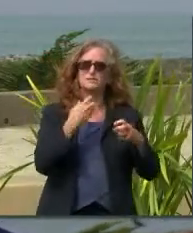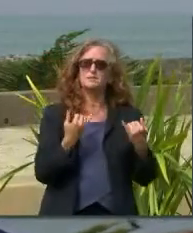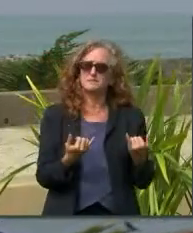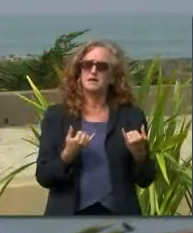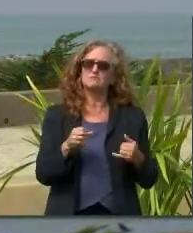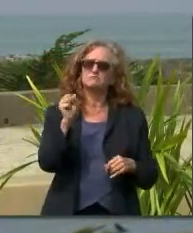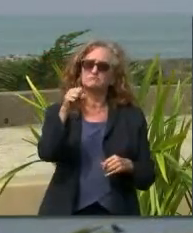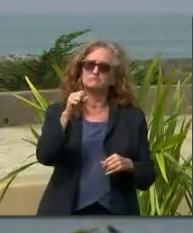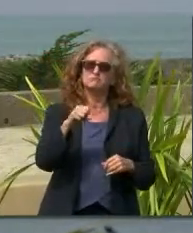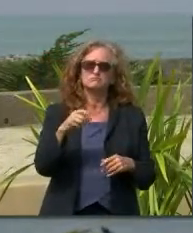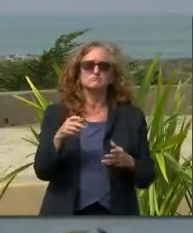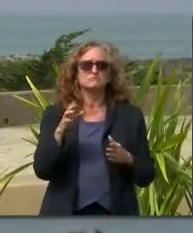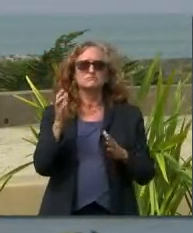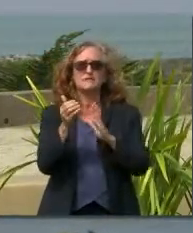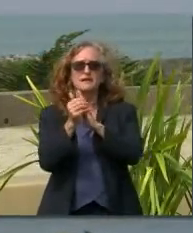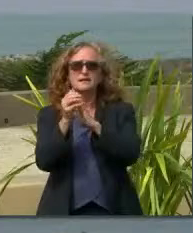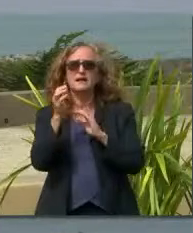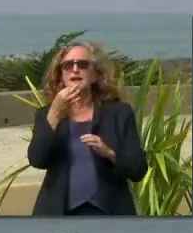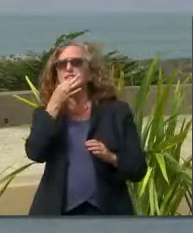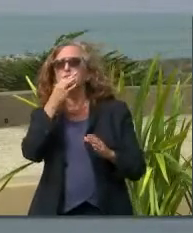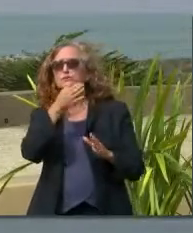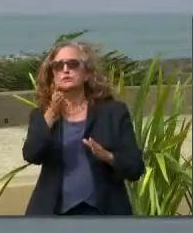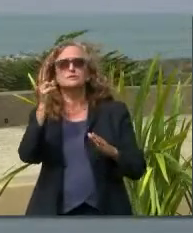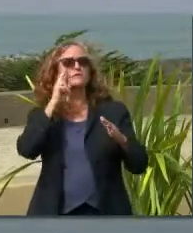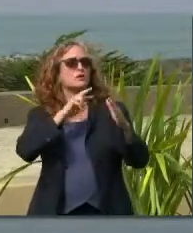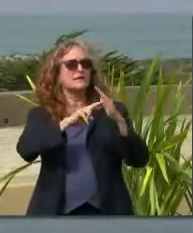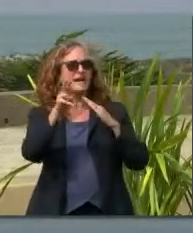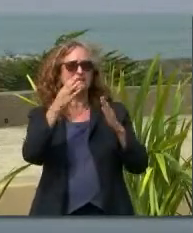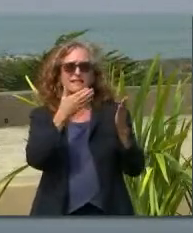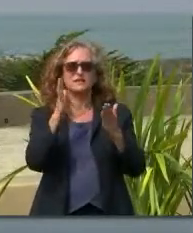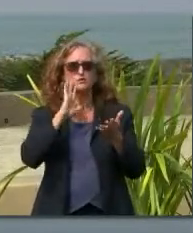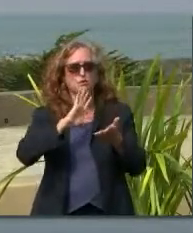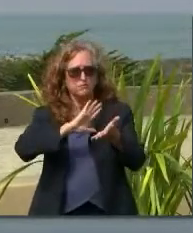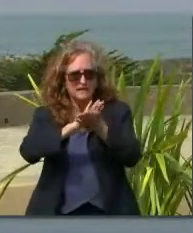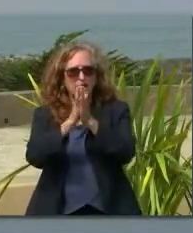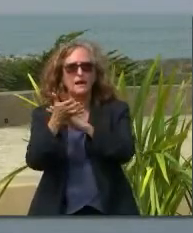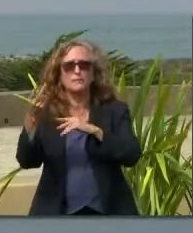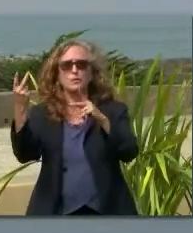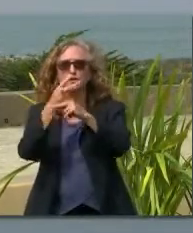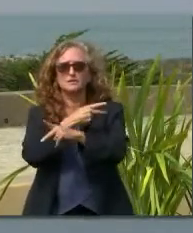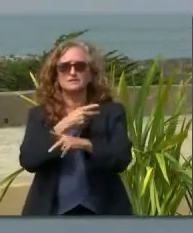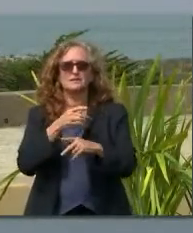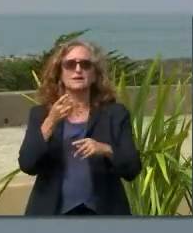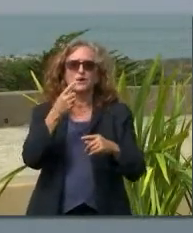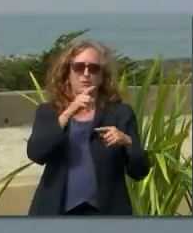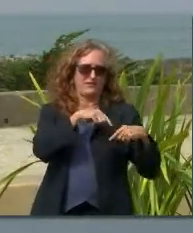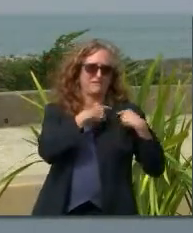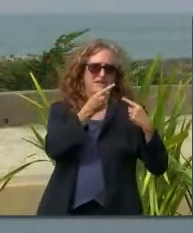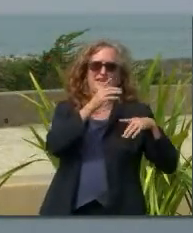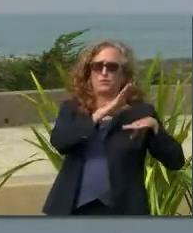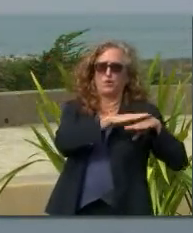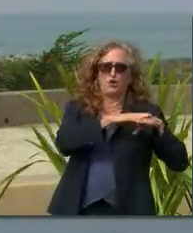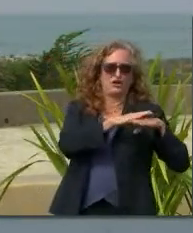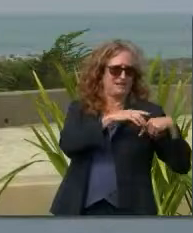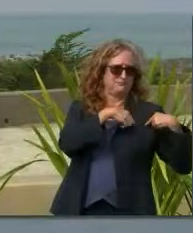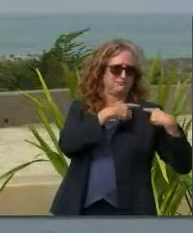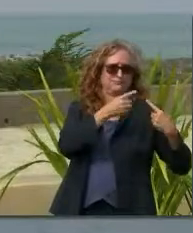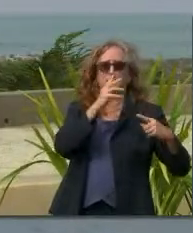Experts forecast things will get much worse in the future, and obviously warning signs were ignored, as you and others have